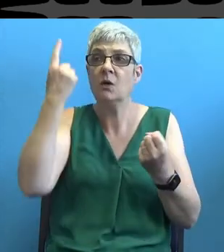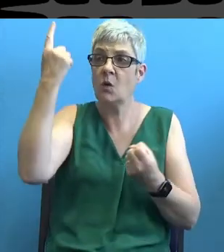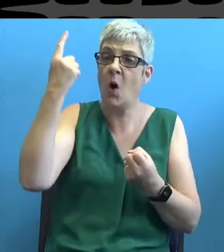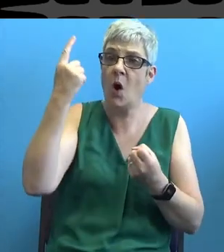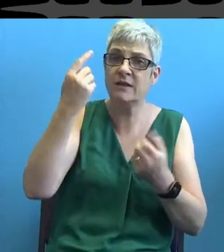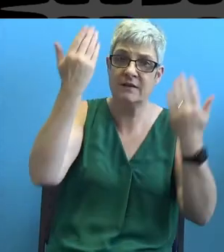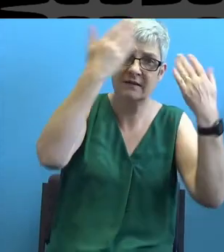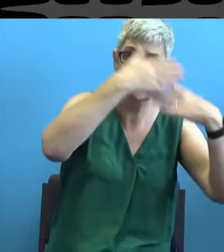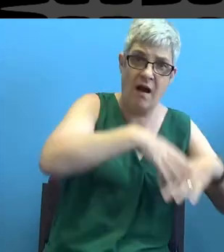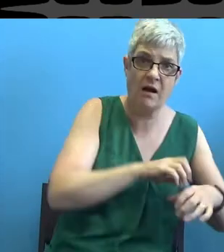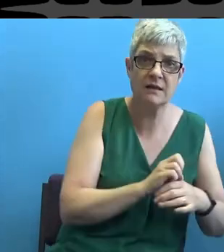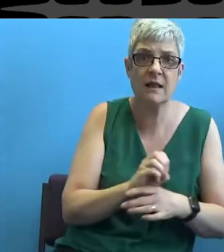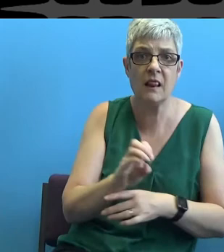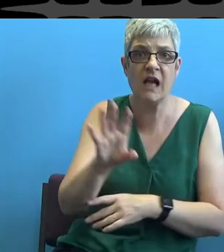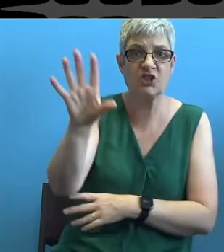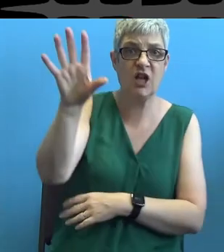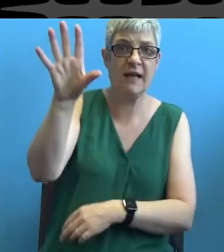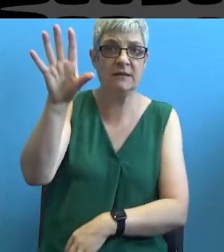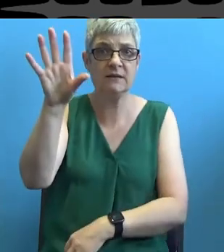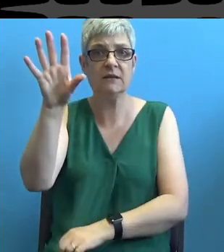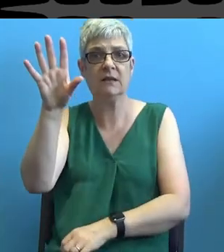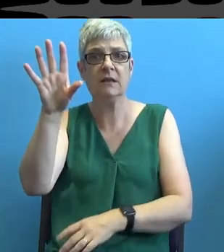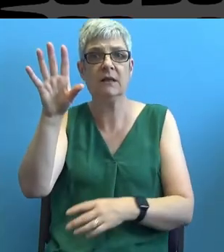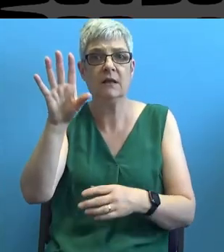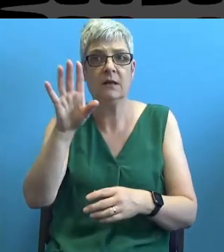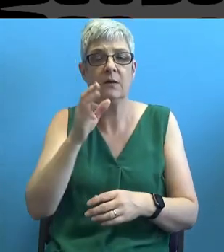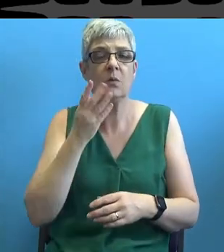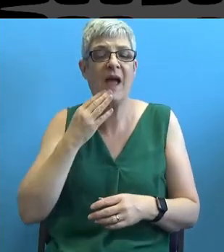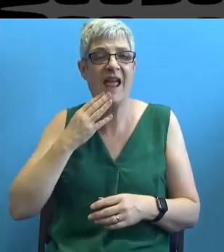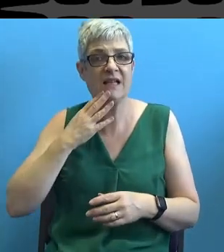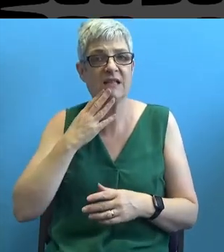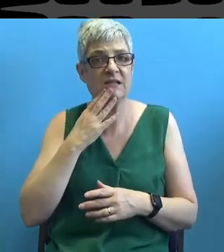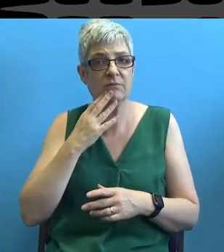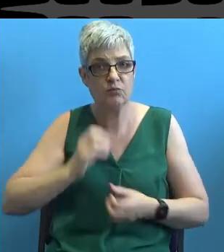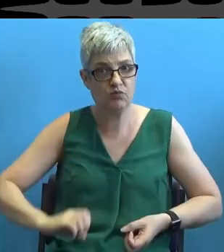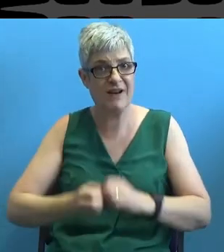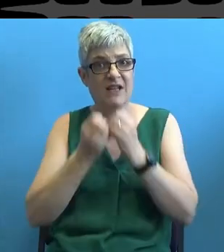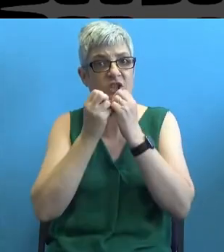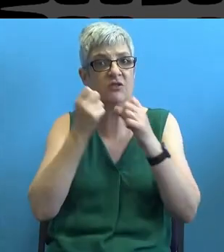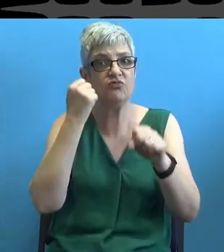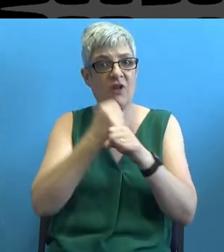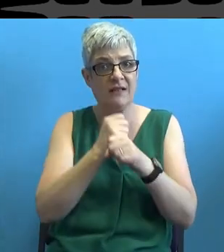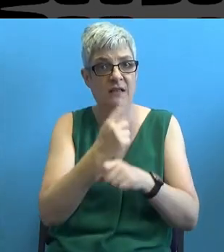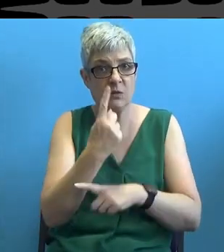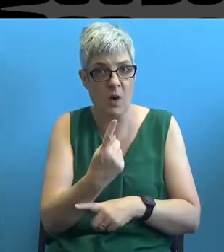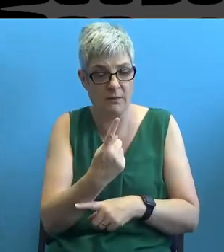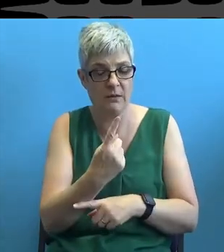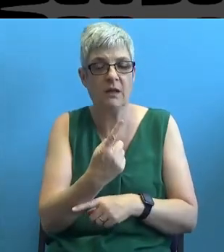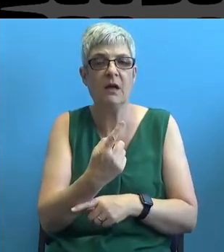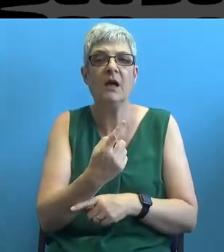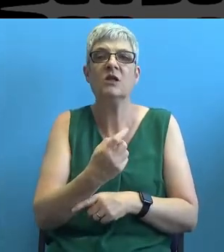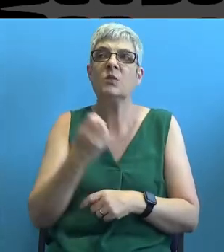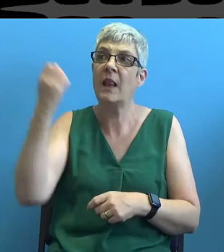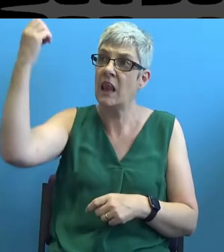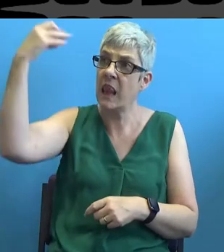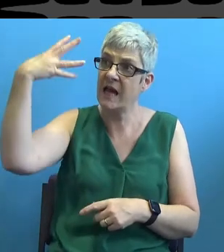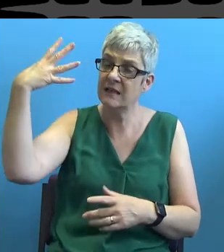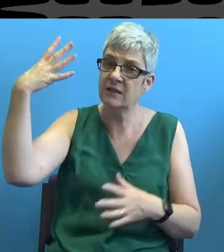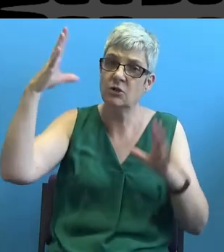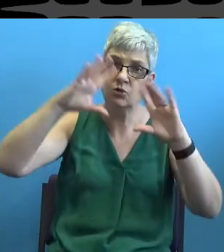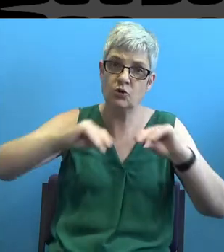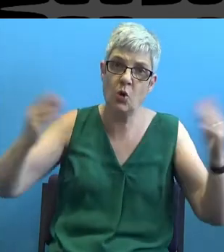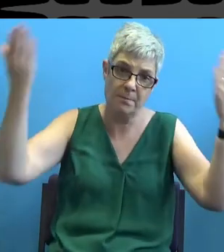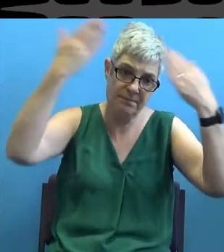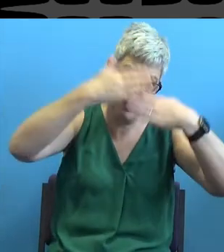light shine out of darkness in the story of creation, Genesis 1. The God who brought light that overcame darkness